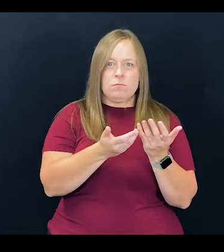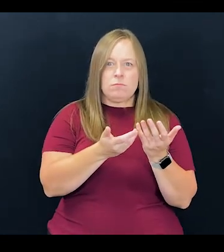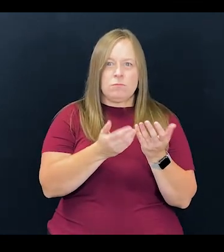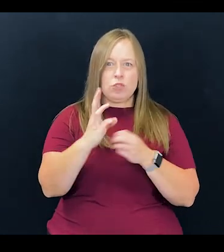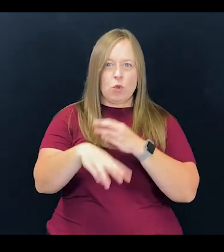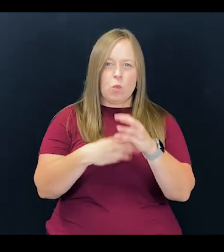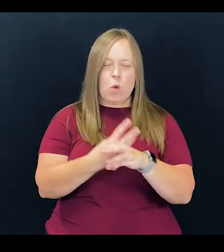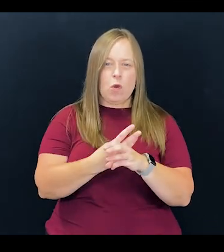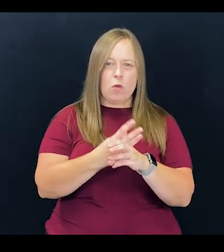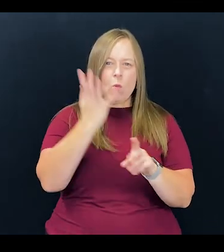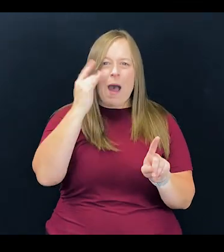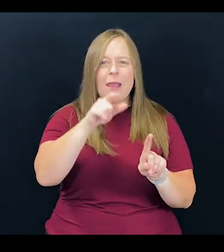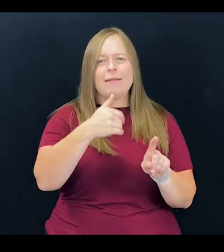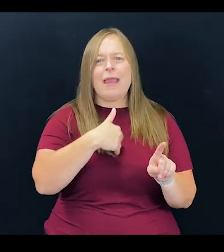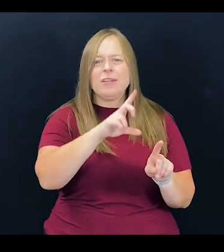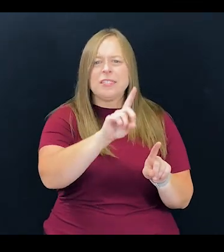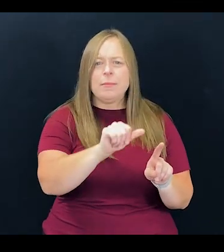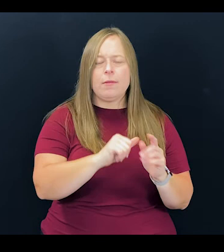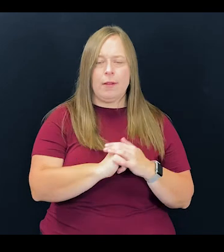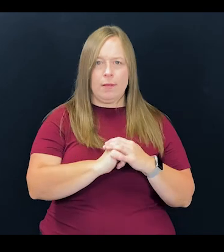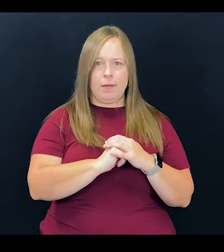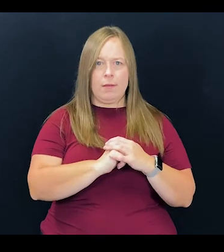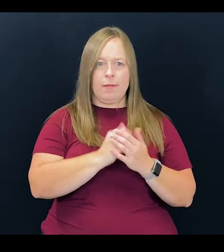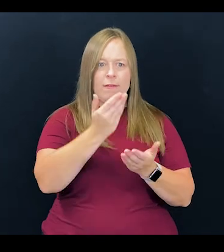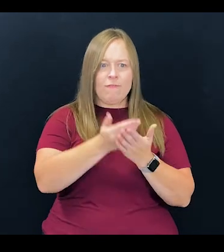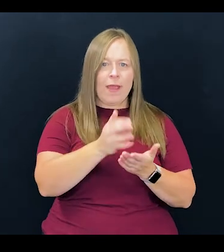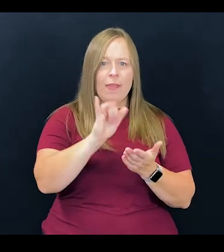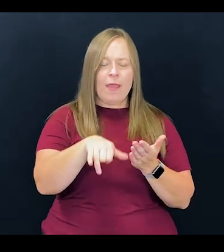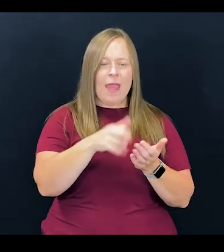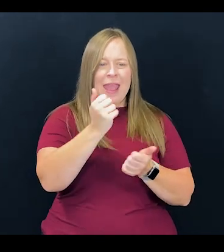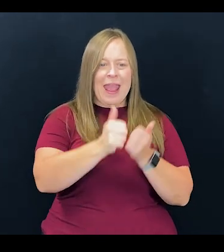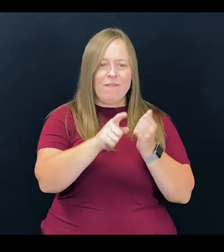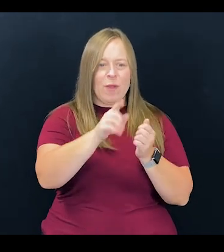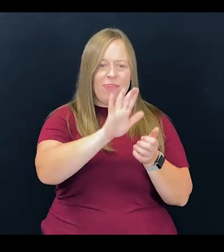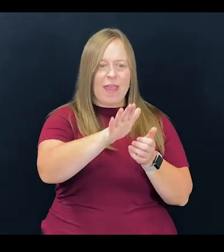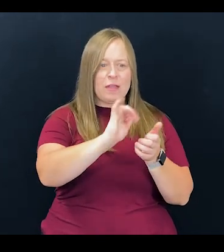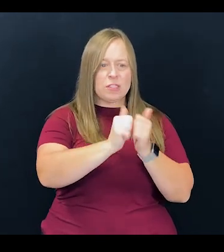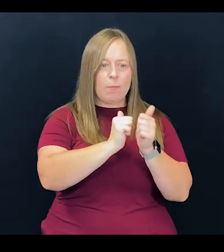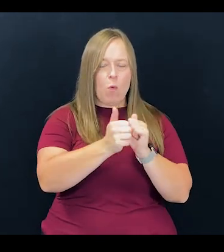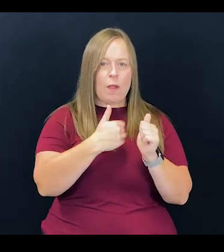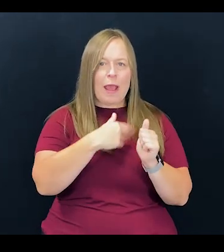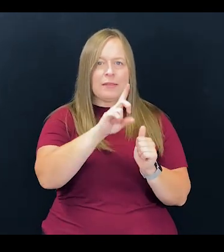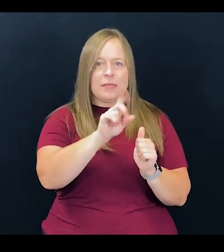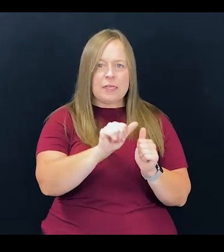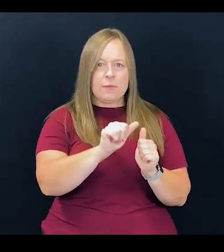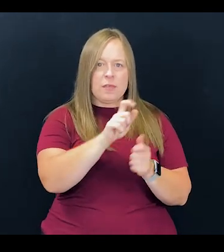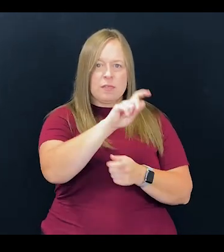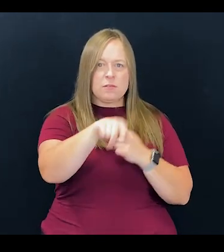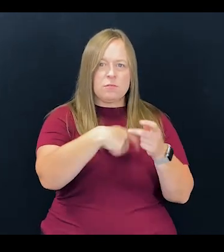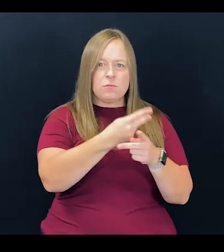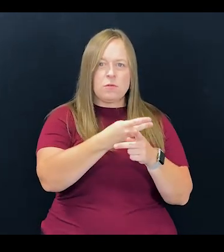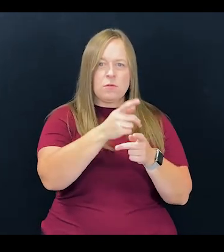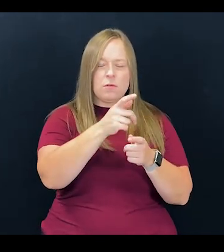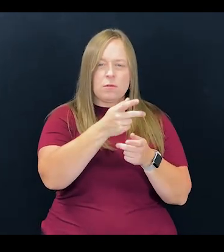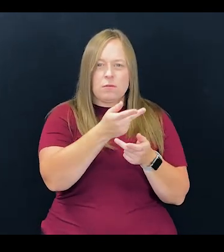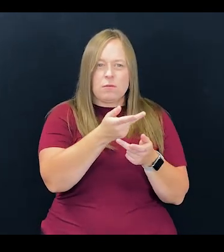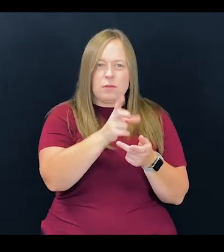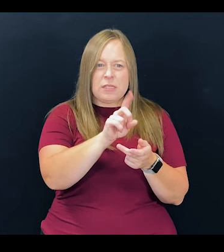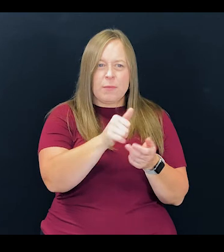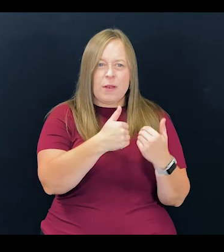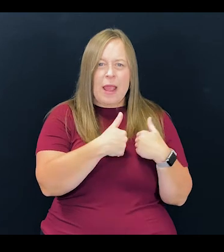of the fact that they have disabilities and the fact that everybody in their particular sport has